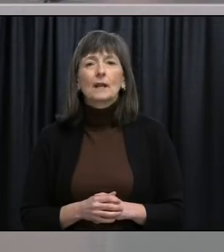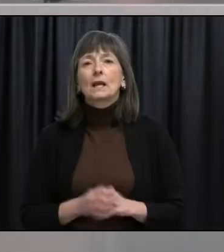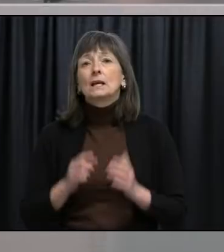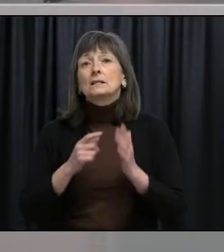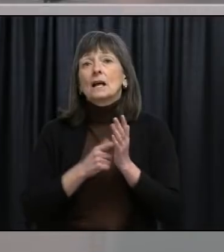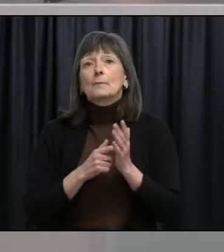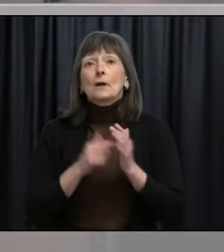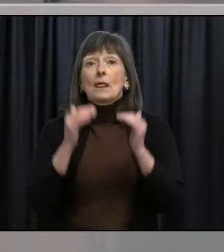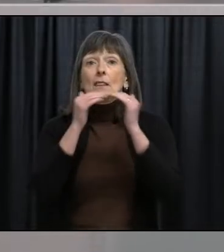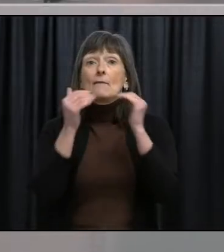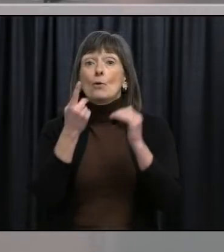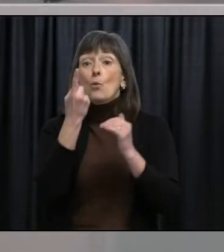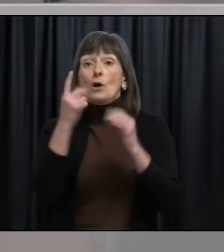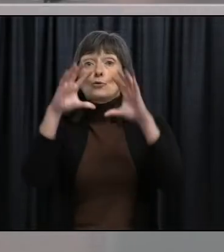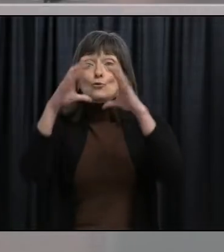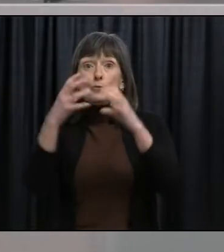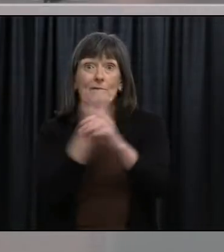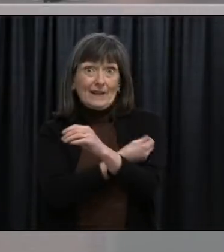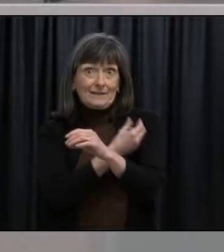and phase 3?